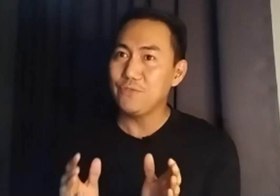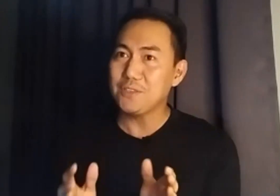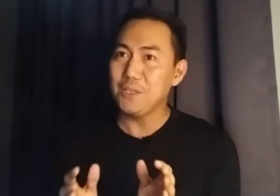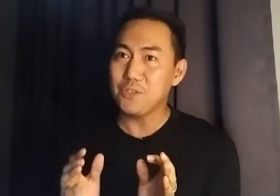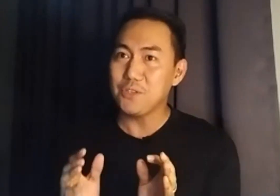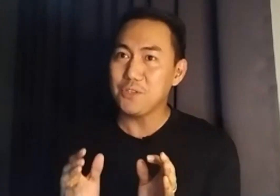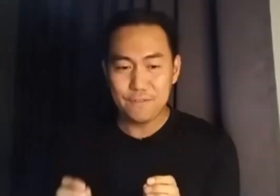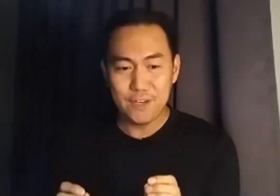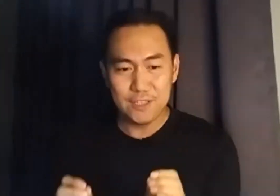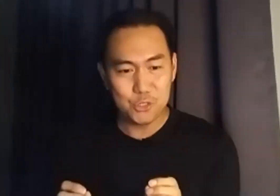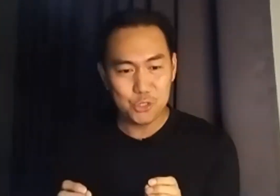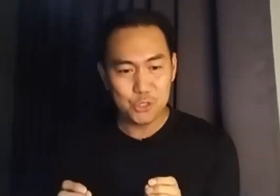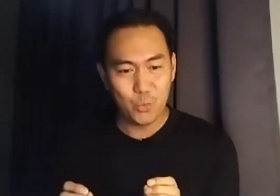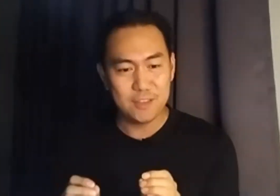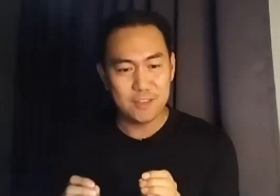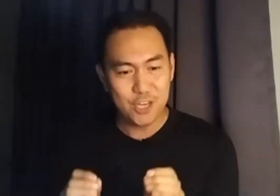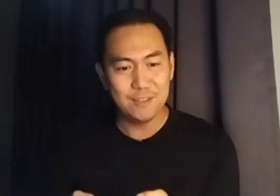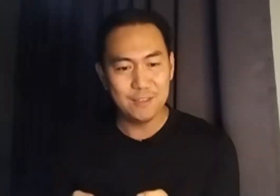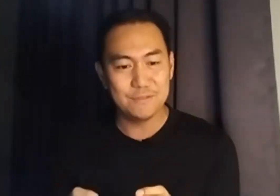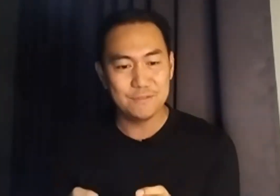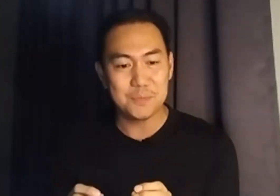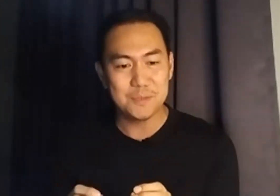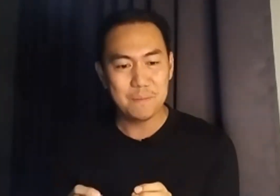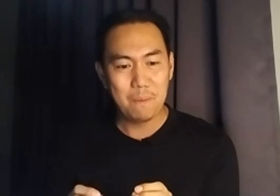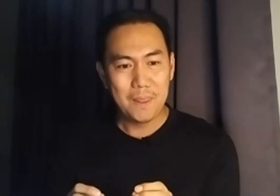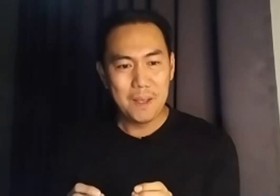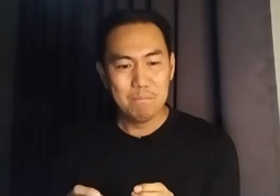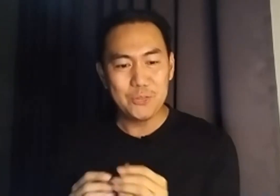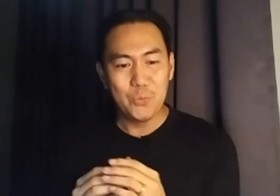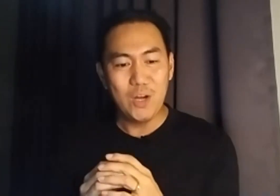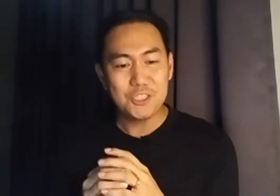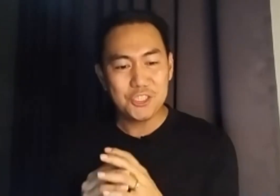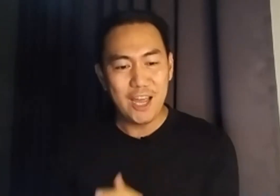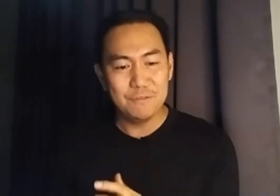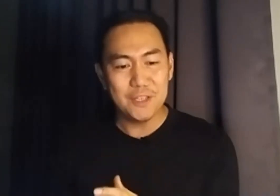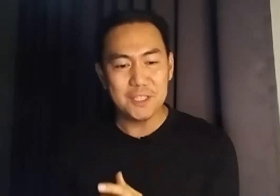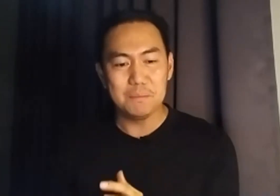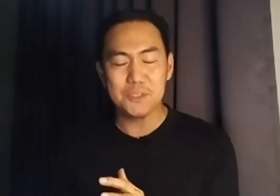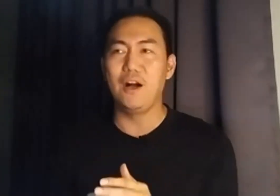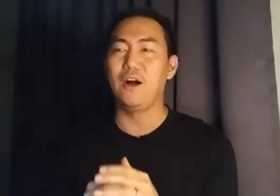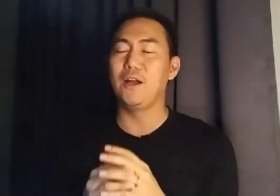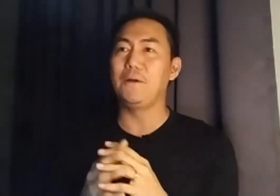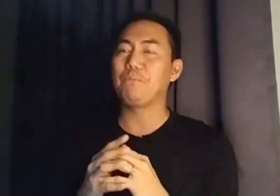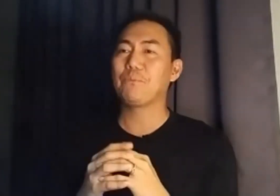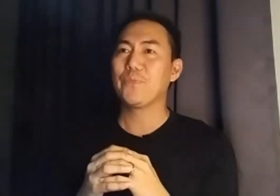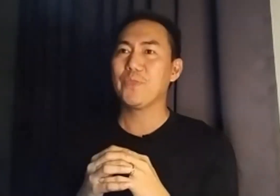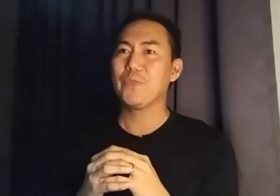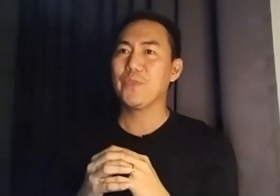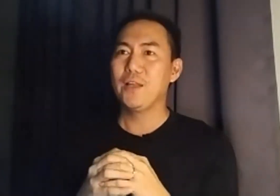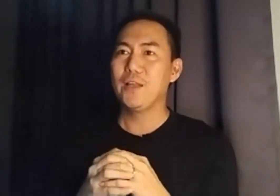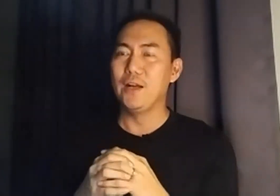adult victims are differently situated than child victims. But once child victims are